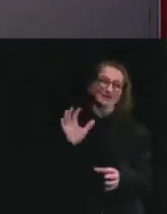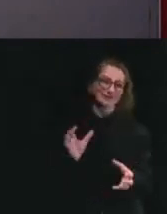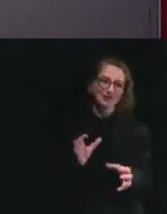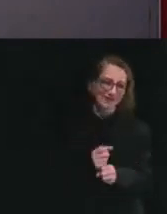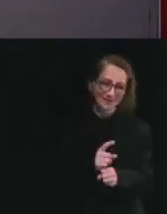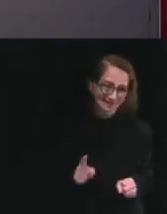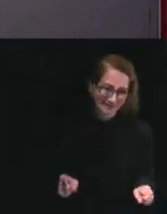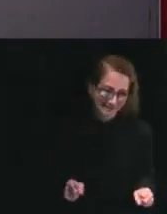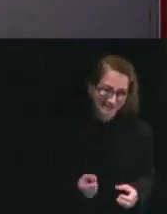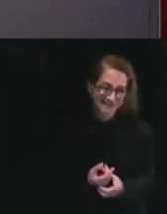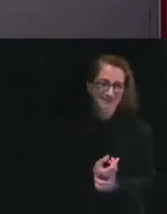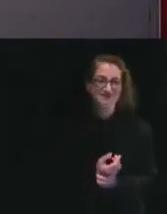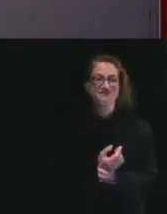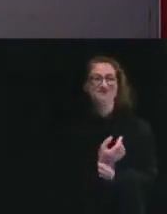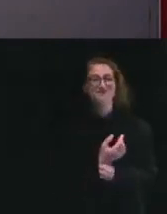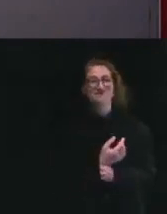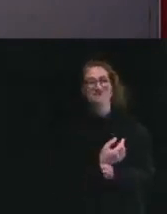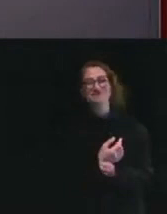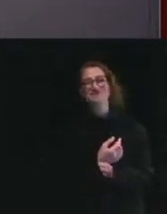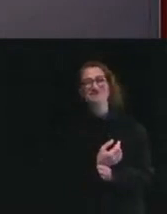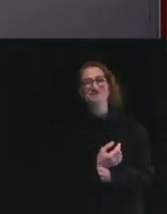100%. What's my point?